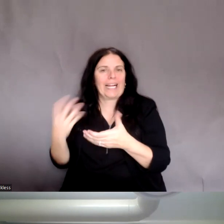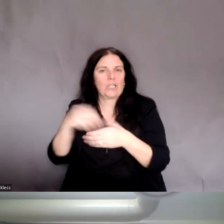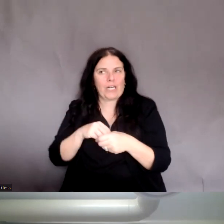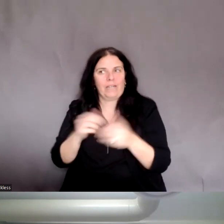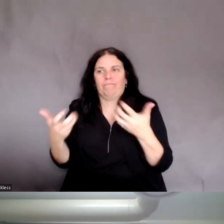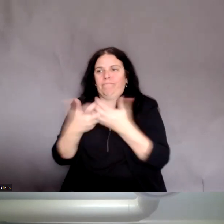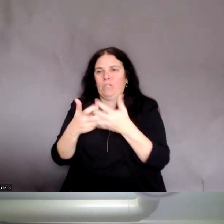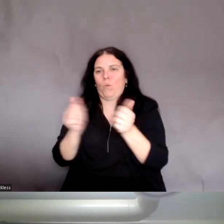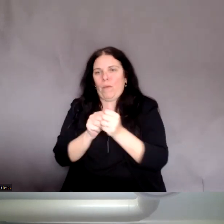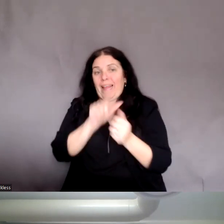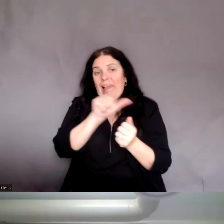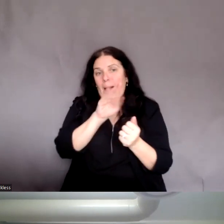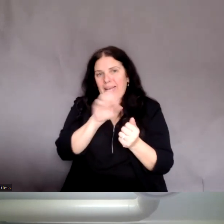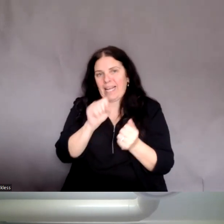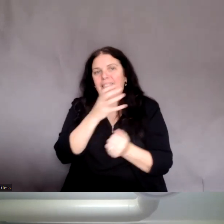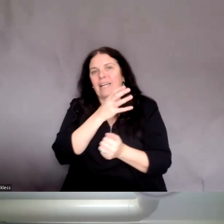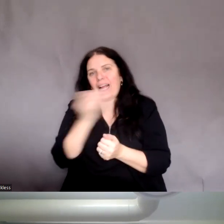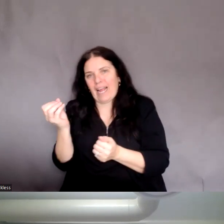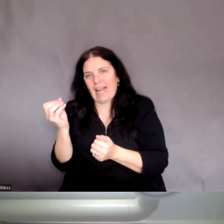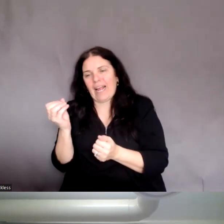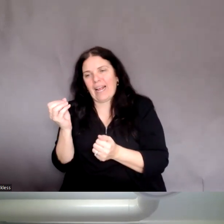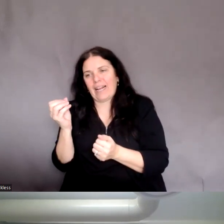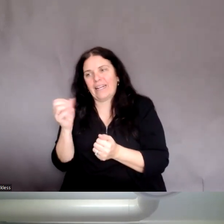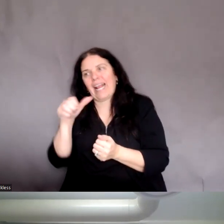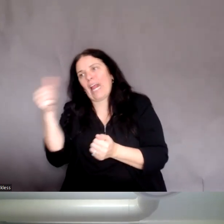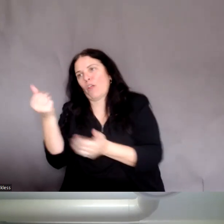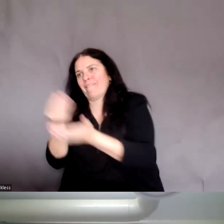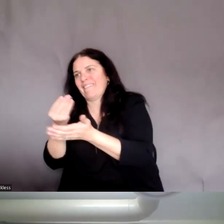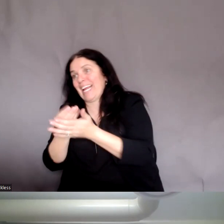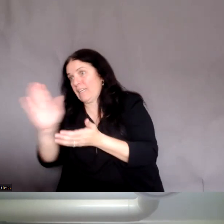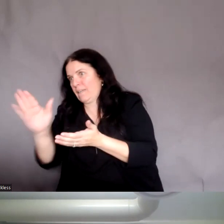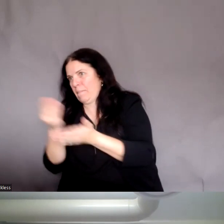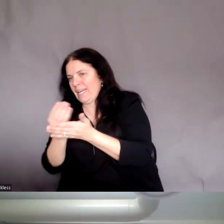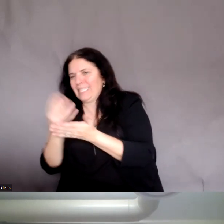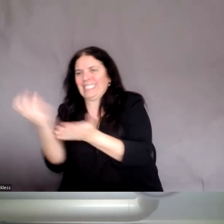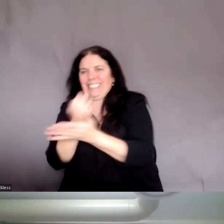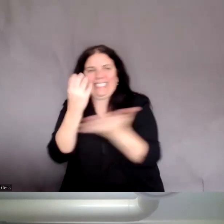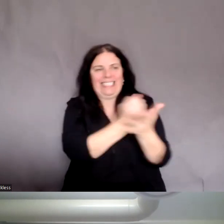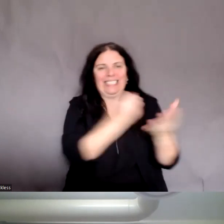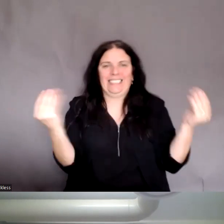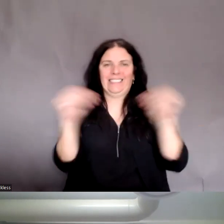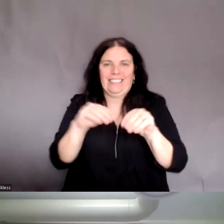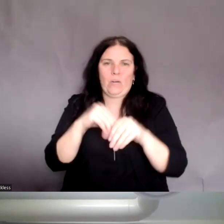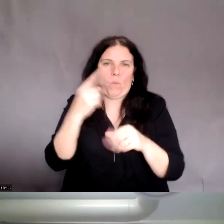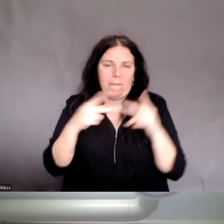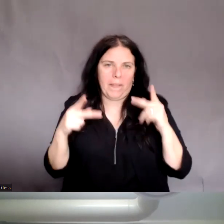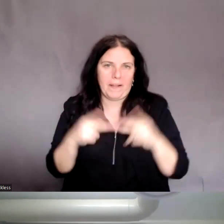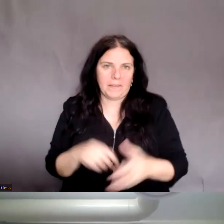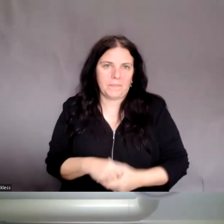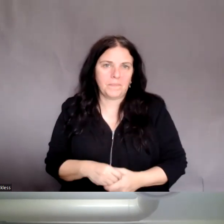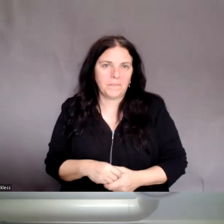with LBS and a second funding stream that goes along with that. Well, I think Christine gave some pretty